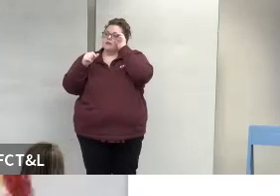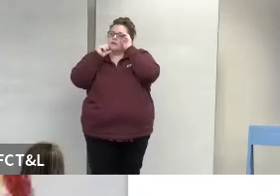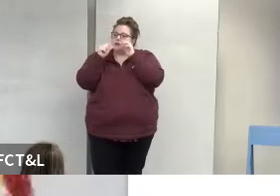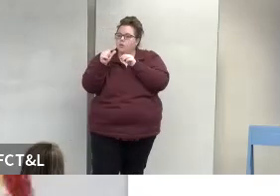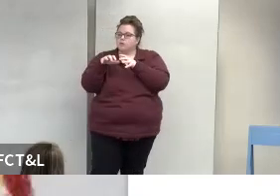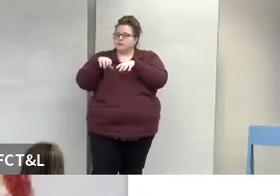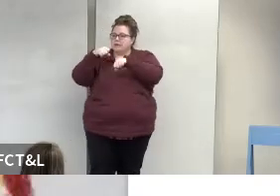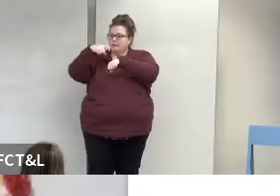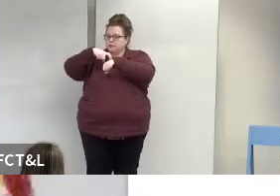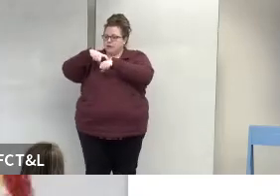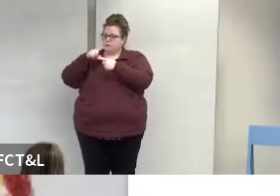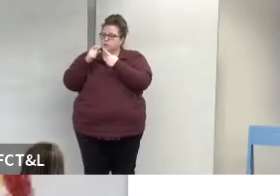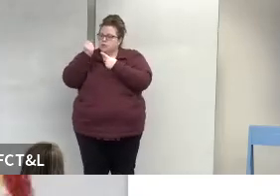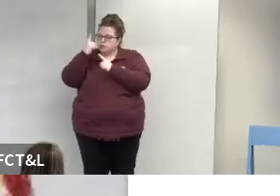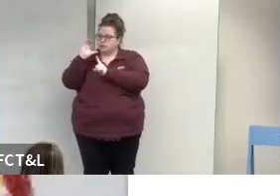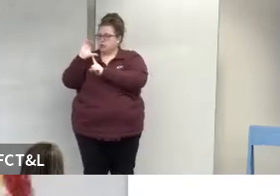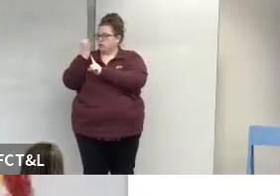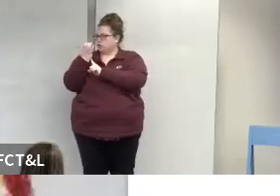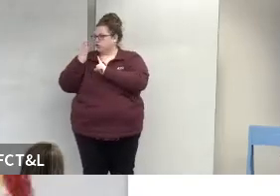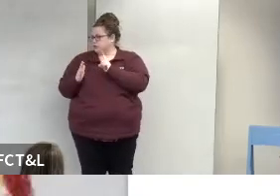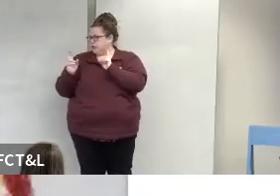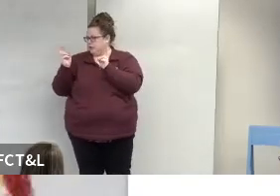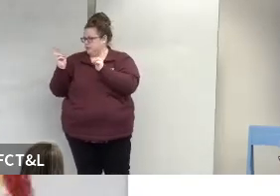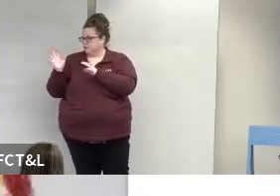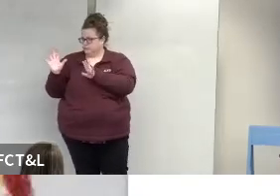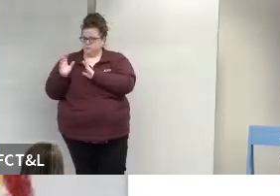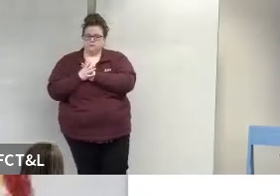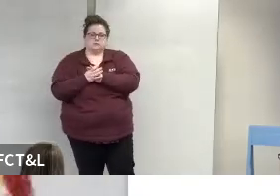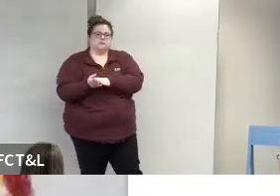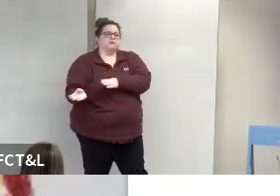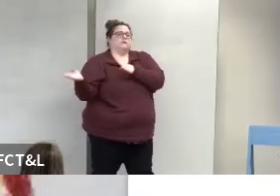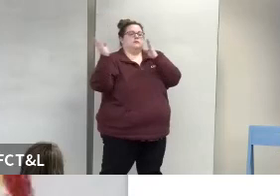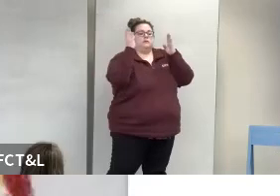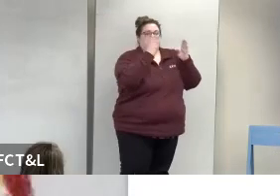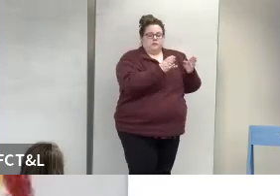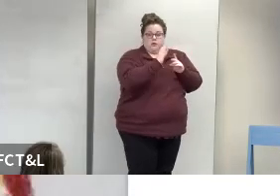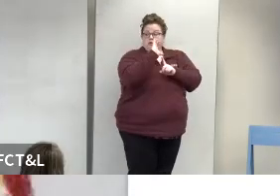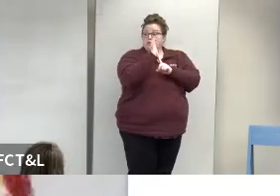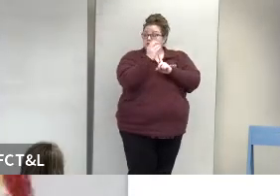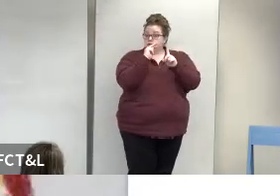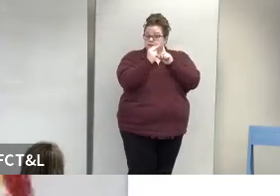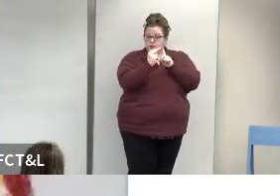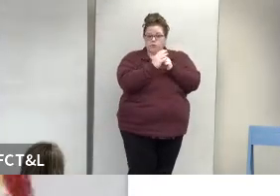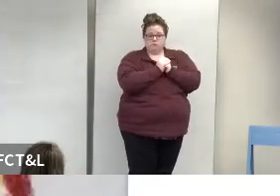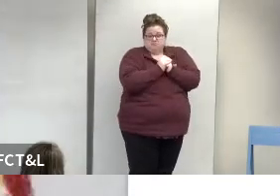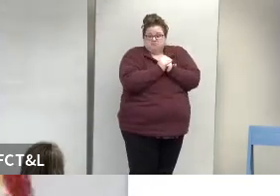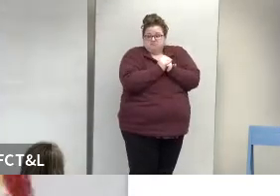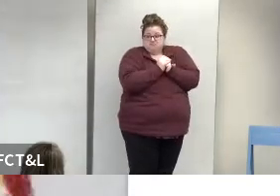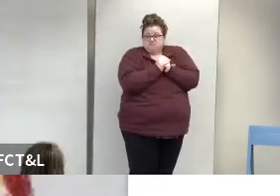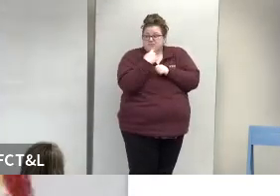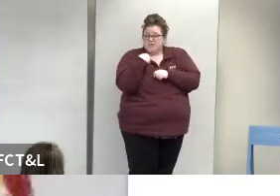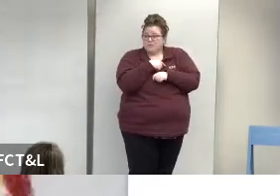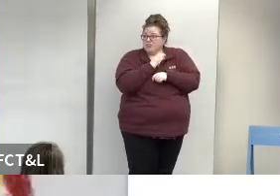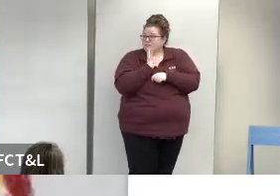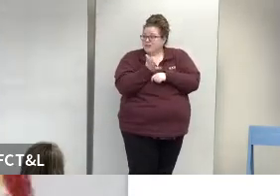So wanting to fix someone is appropriate, but there's a cultural aspect to that for us. So